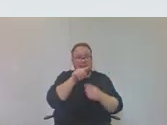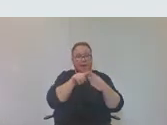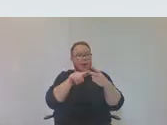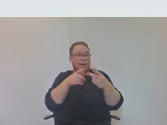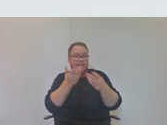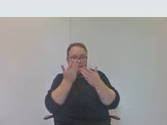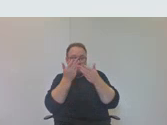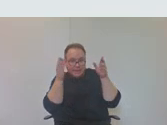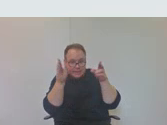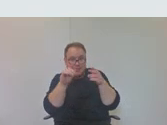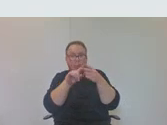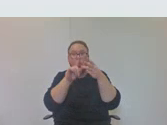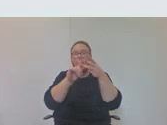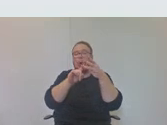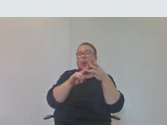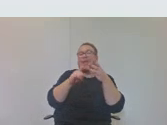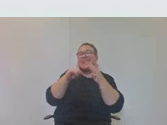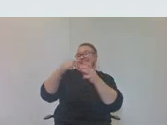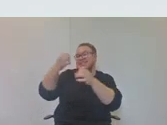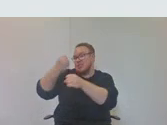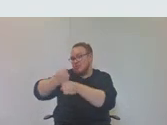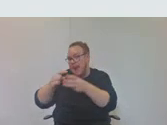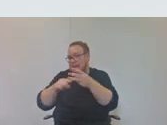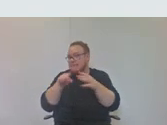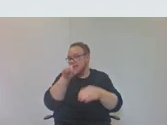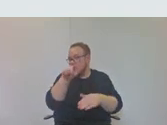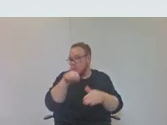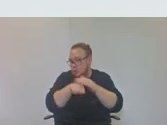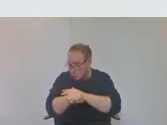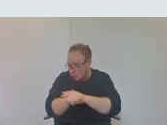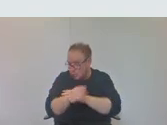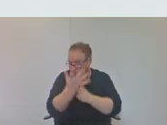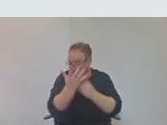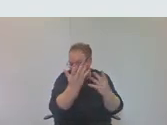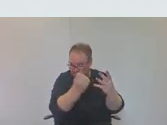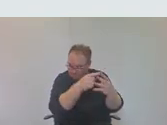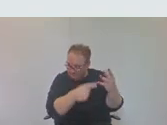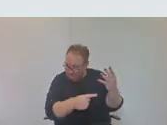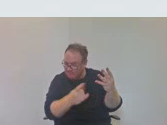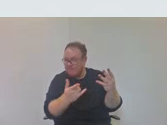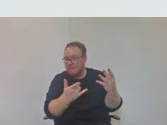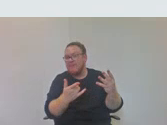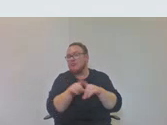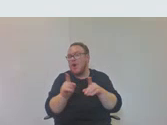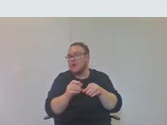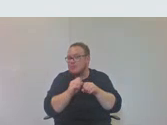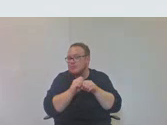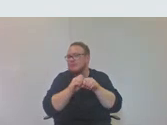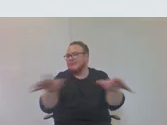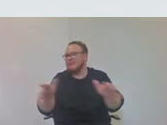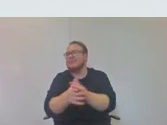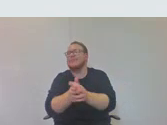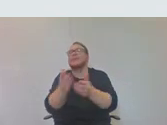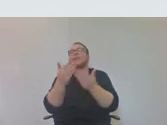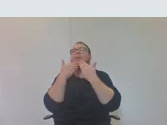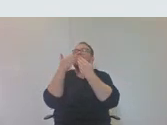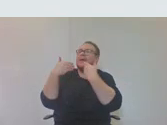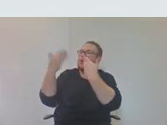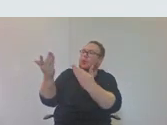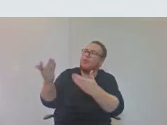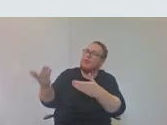Facebook, Instagram, and even YouTube. So we are getting out there. Okay, so thank you everybody. Thank you everybody